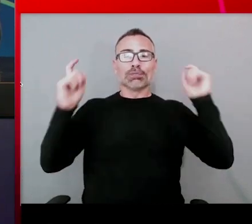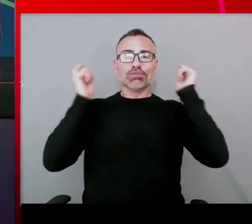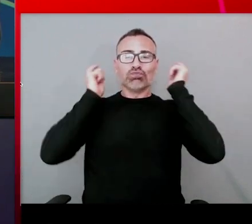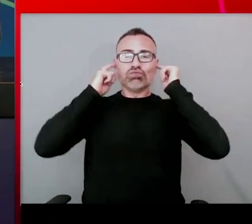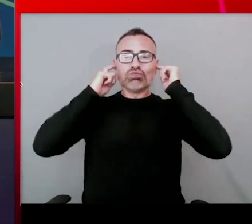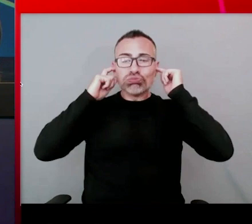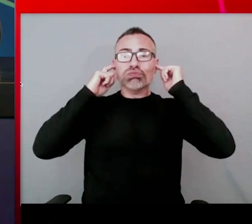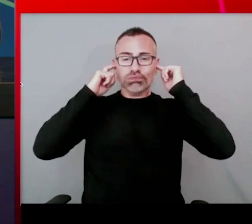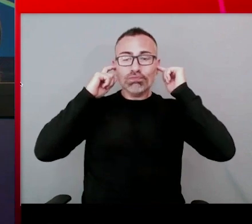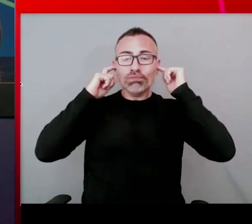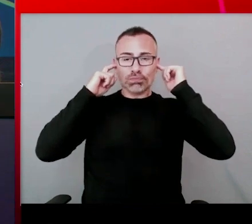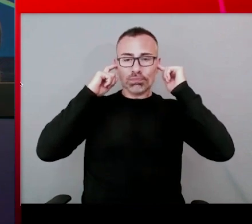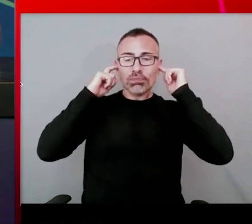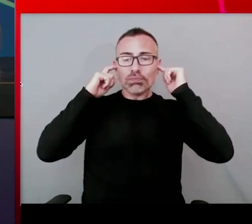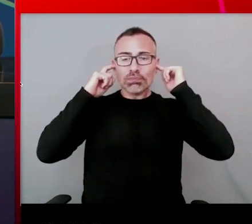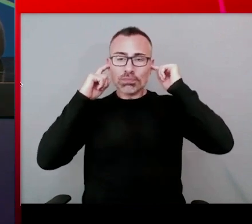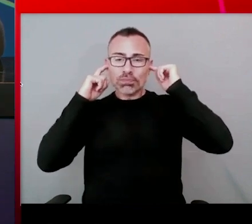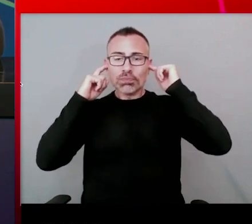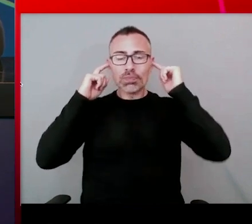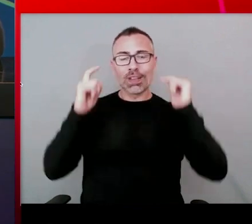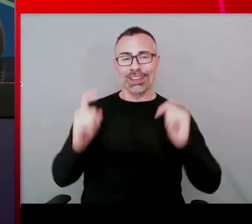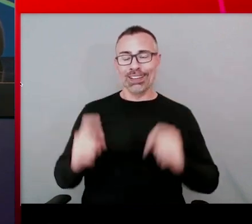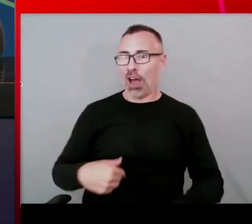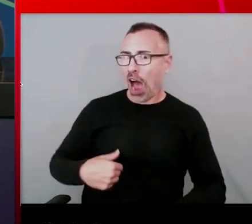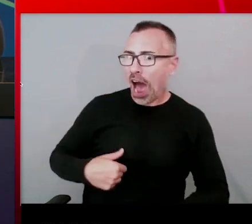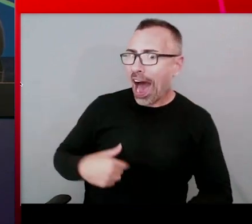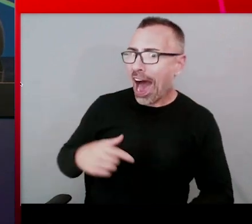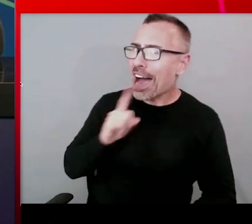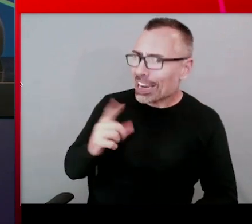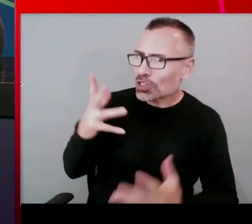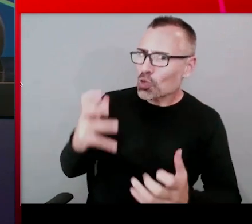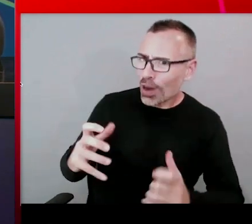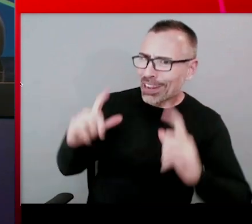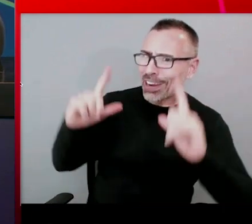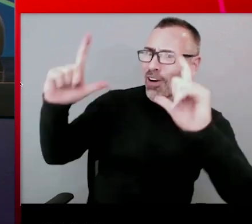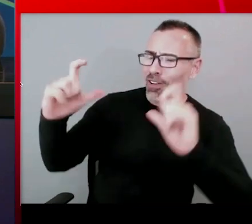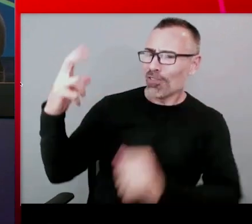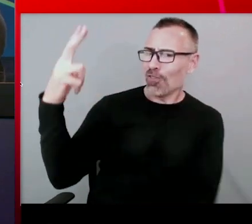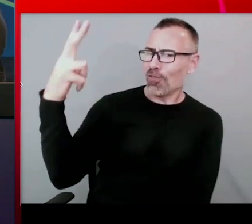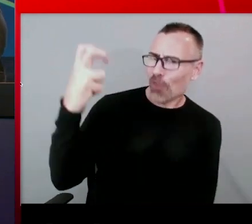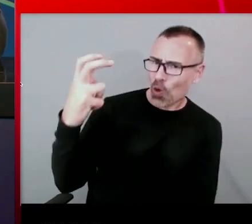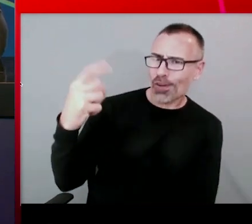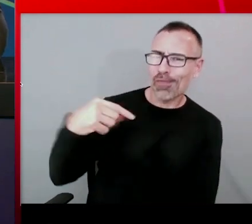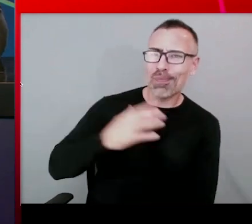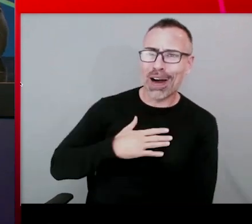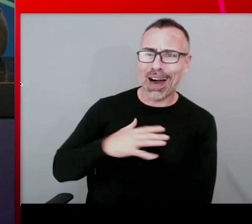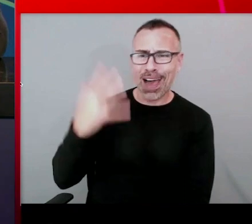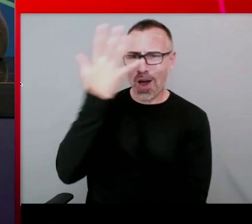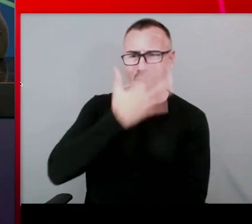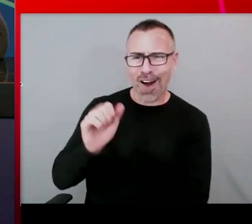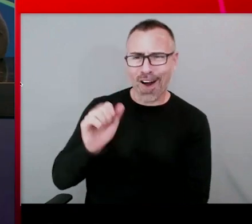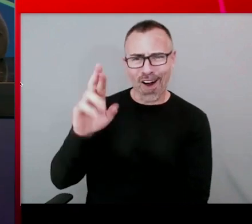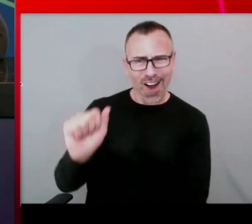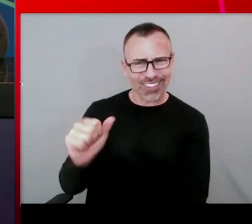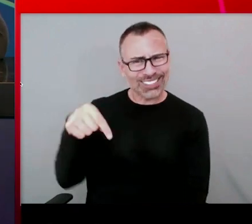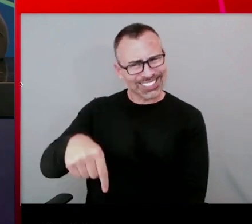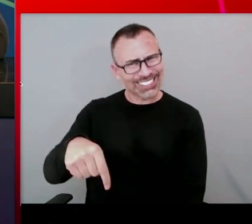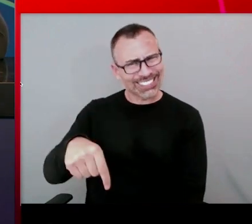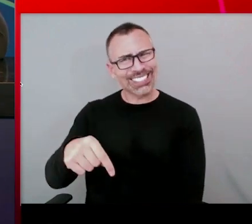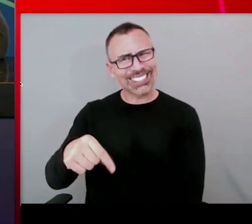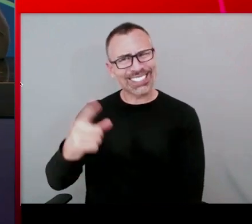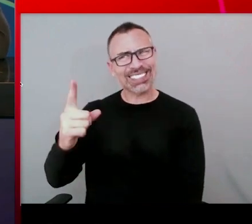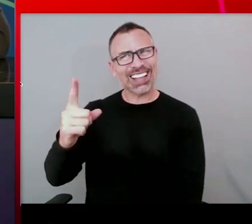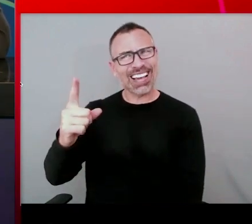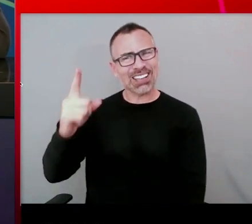kind of frequency. So I've actually been wanting to get my Aura photo taken, so this is actually, I feel like something like meant to happen here. So Good excuse to visit the